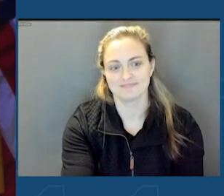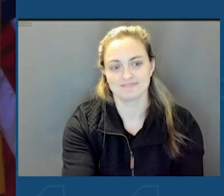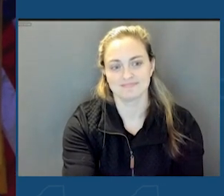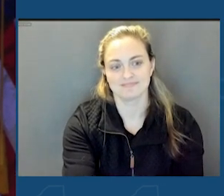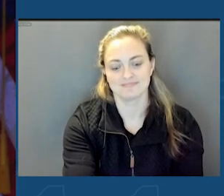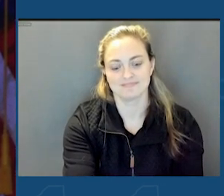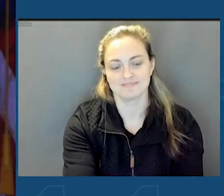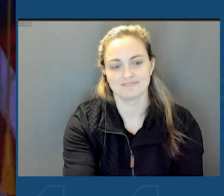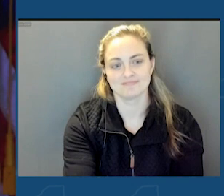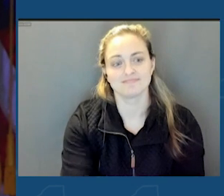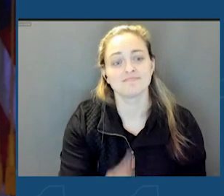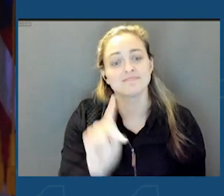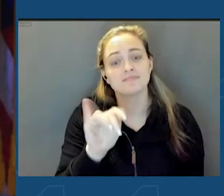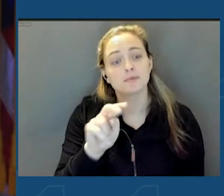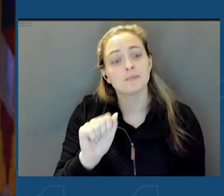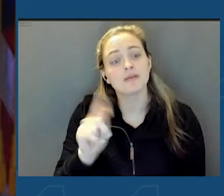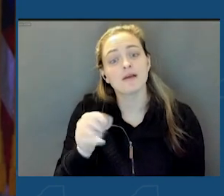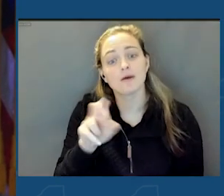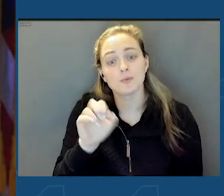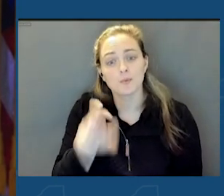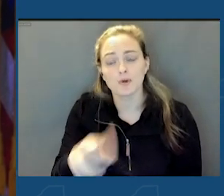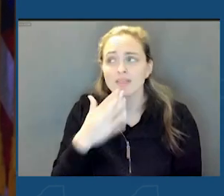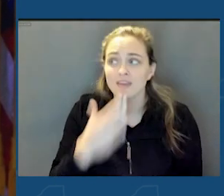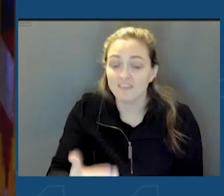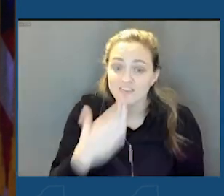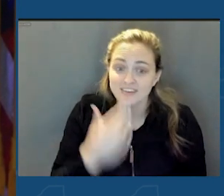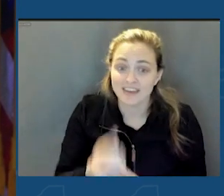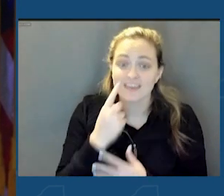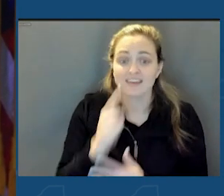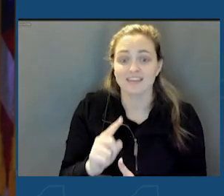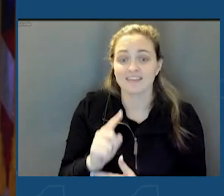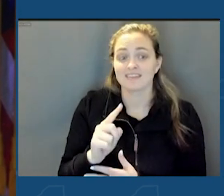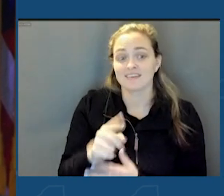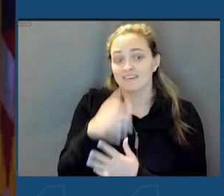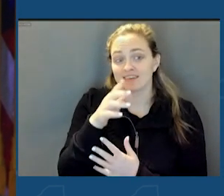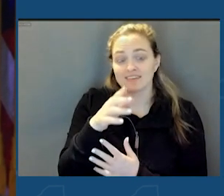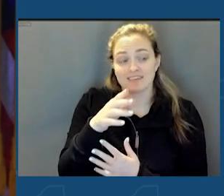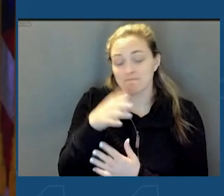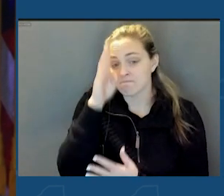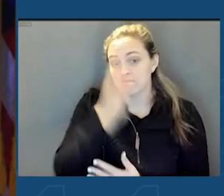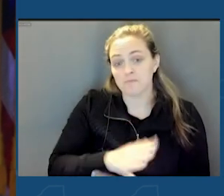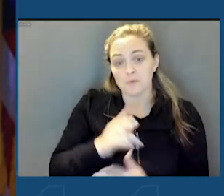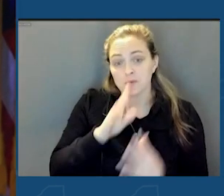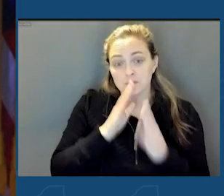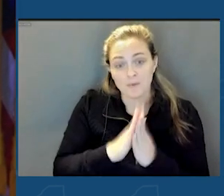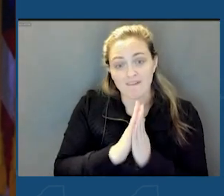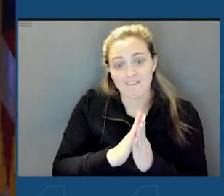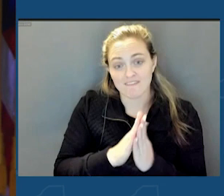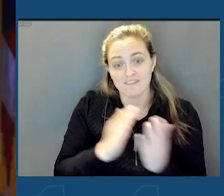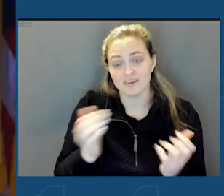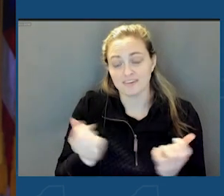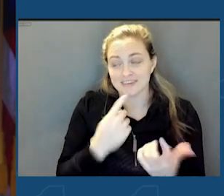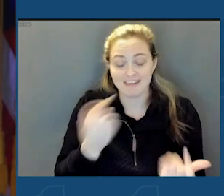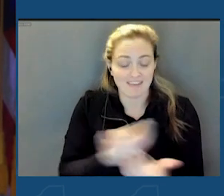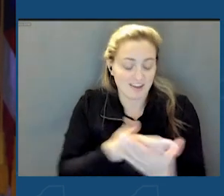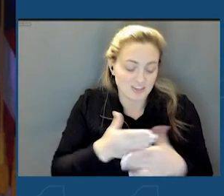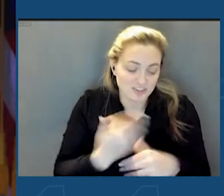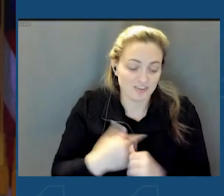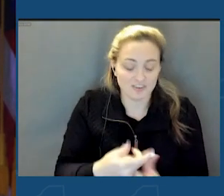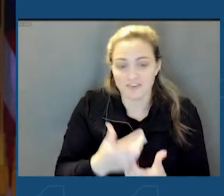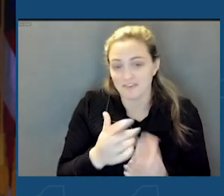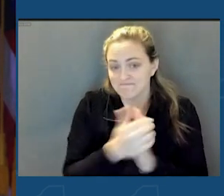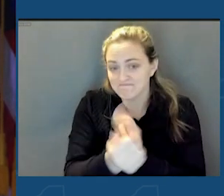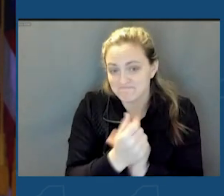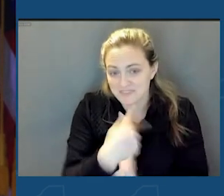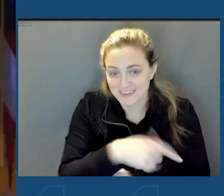Camille Lattimore, thank you for saying the Lord's Prayer in a way that I'll never forget. That was absolutely beautiful. So thank you for sharing your talents with us here today. Let's give a round of